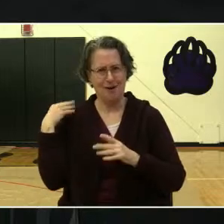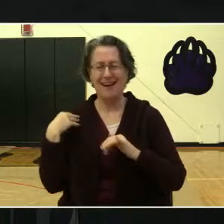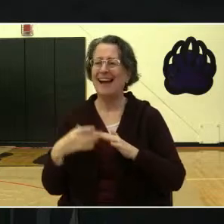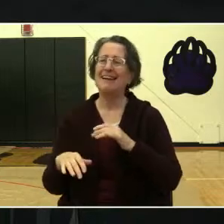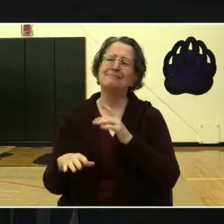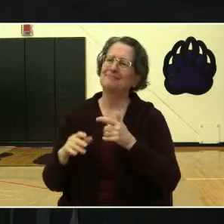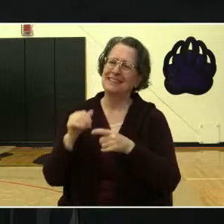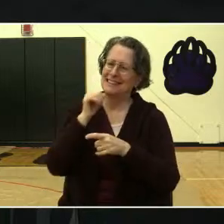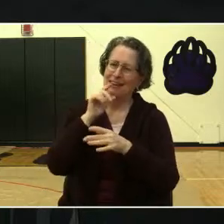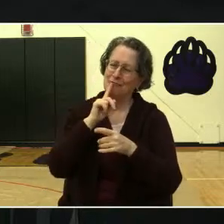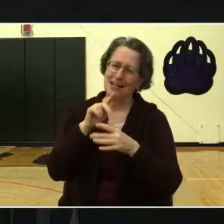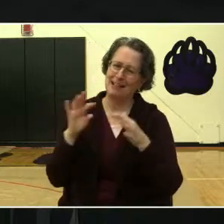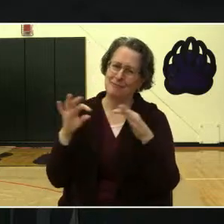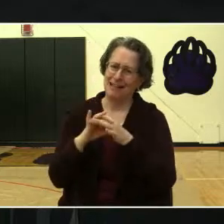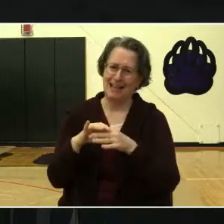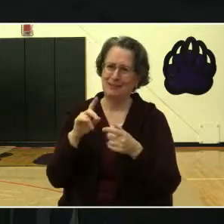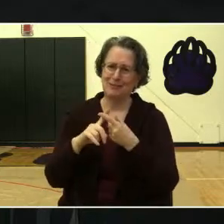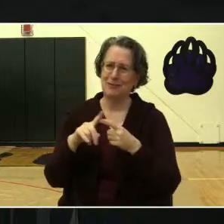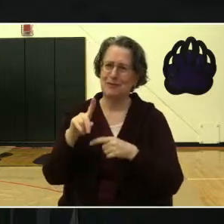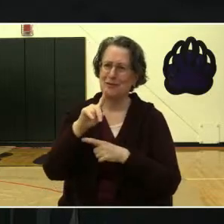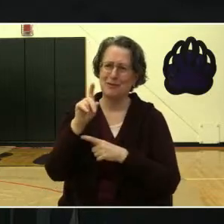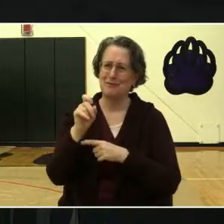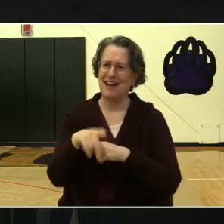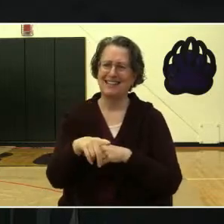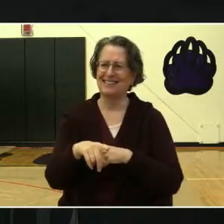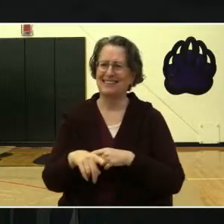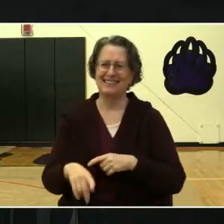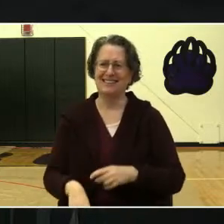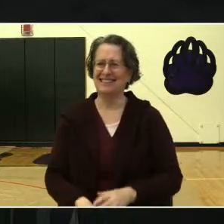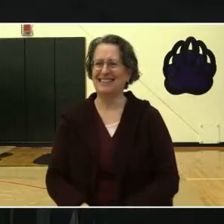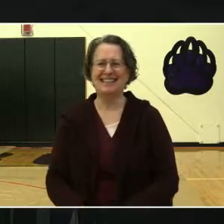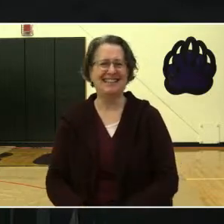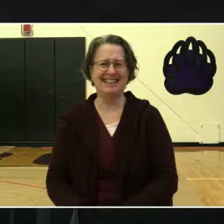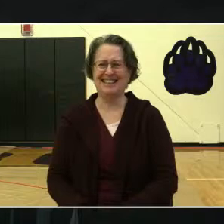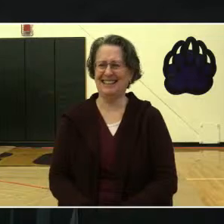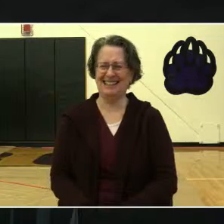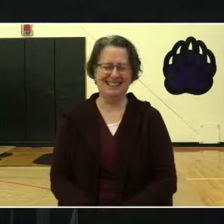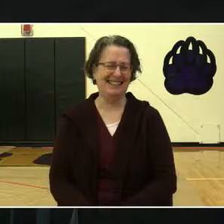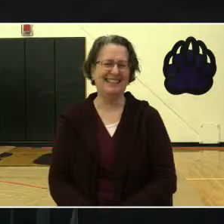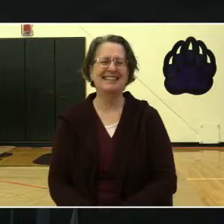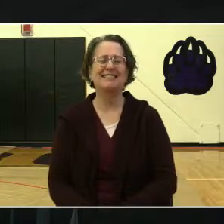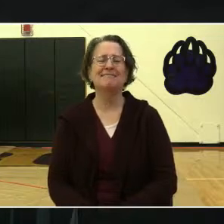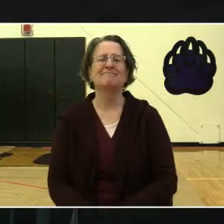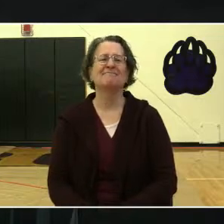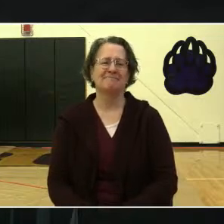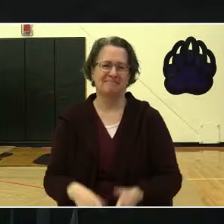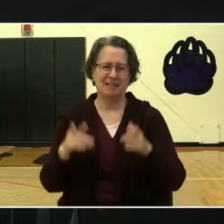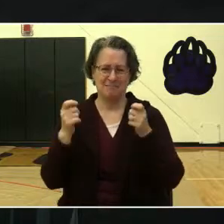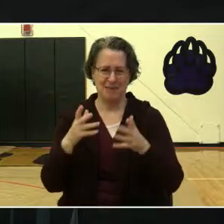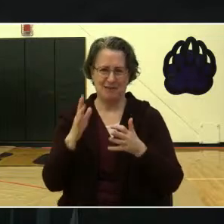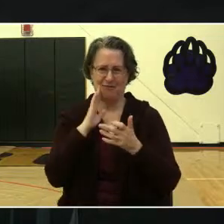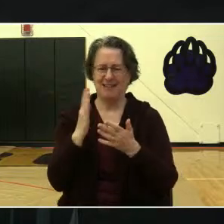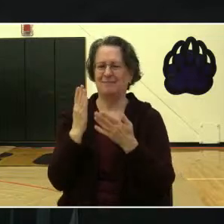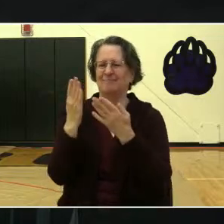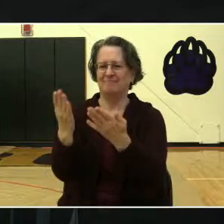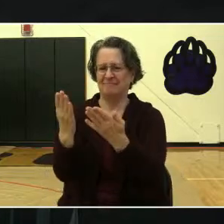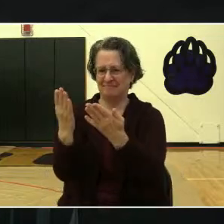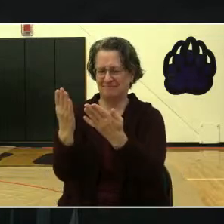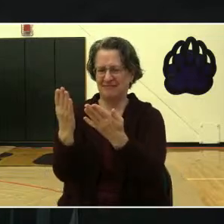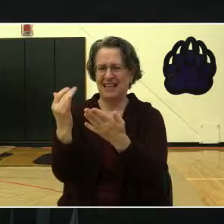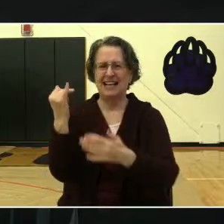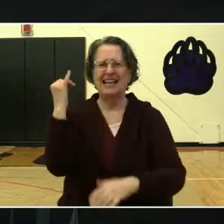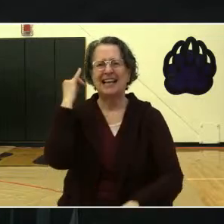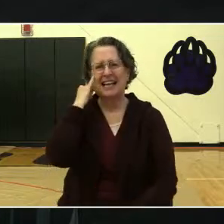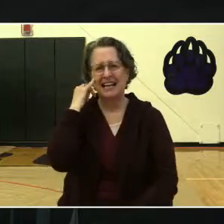um my recommendation would be that um if there's an inquiry about